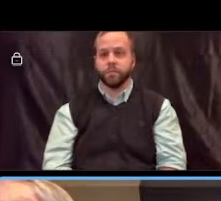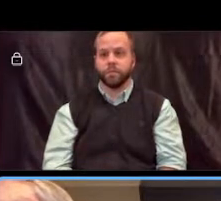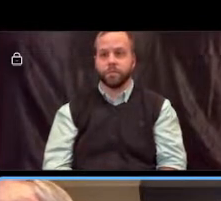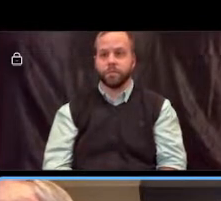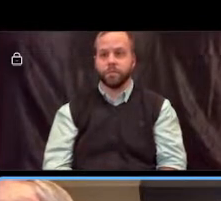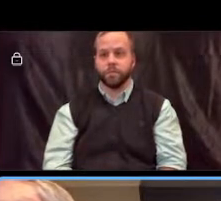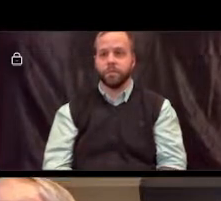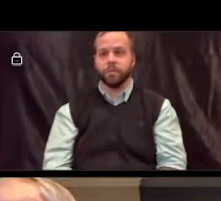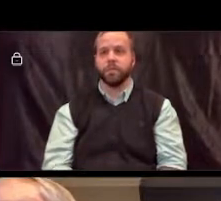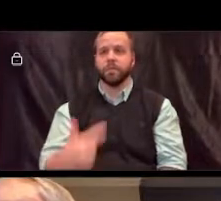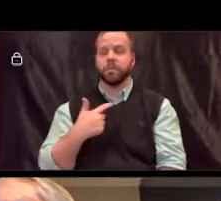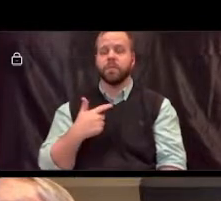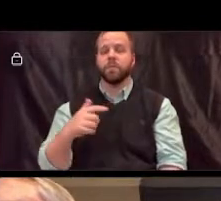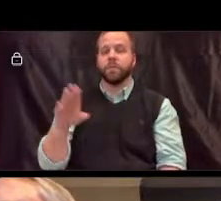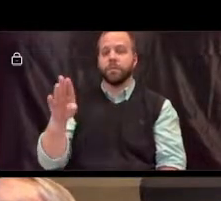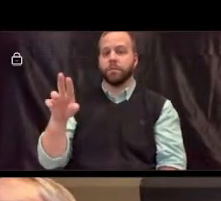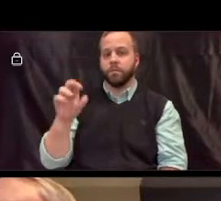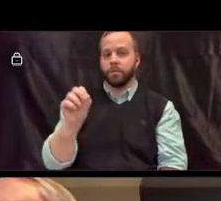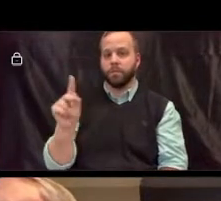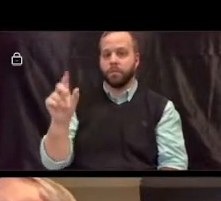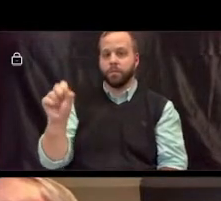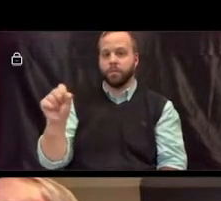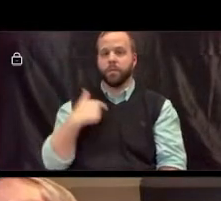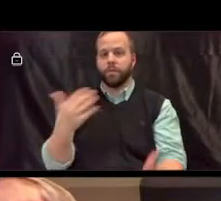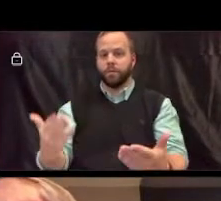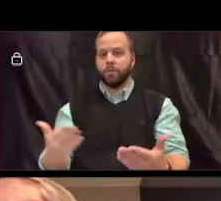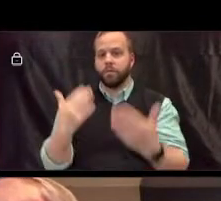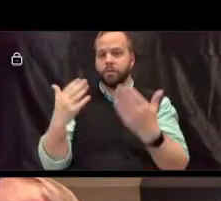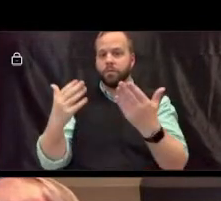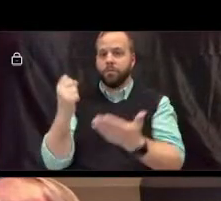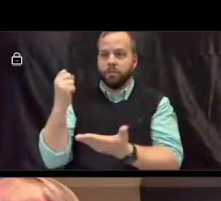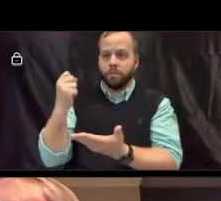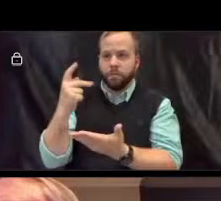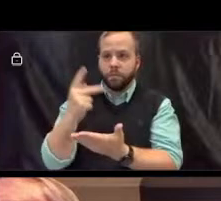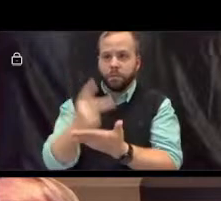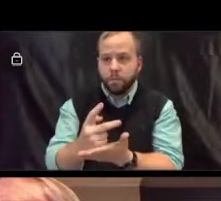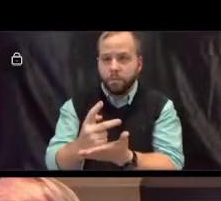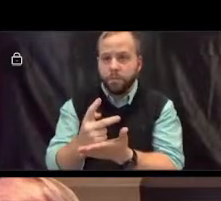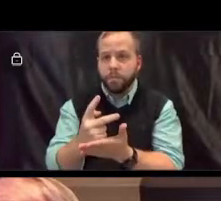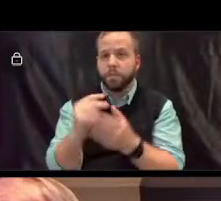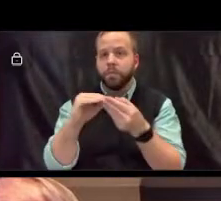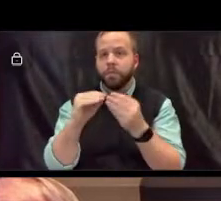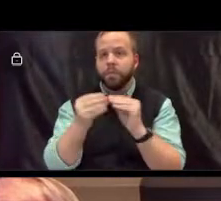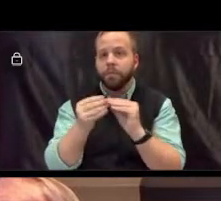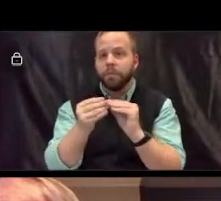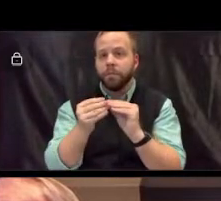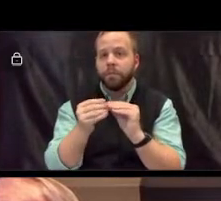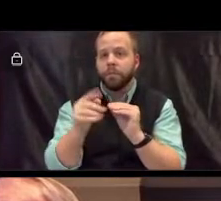So I move to approval of an item